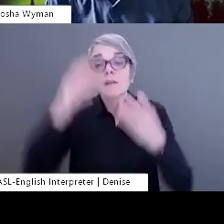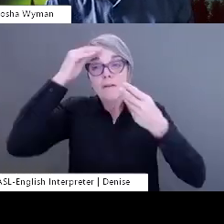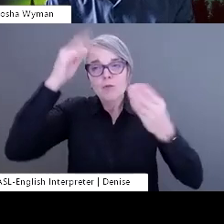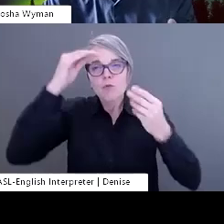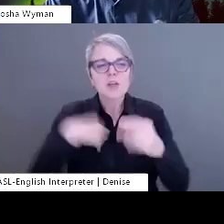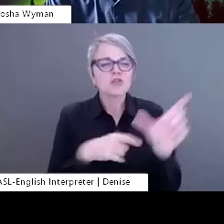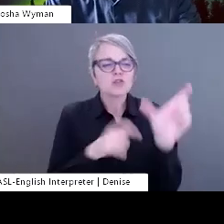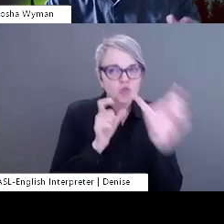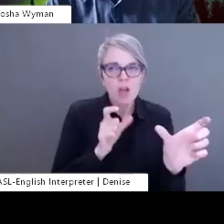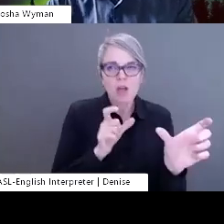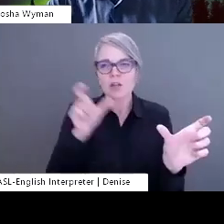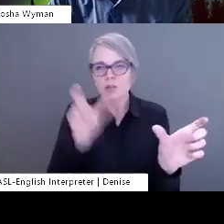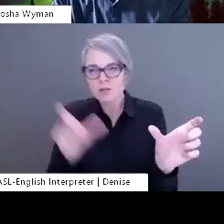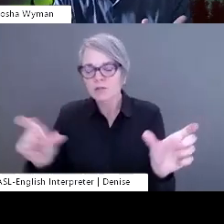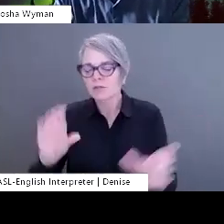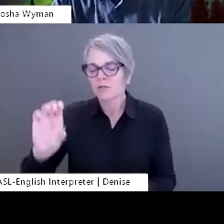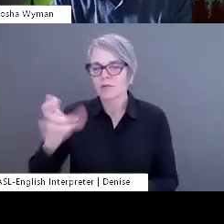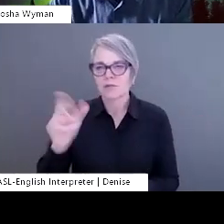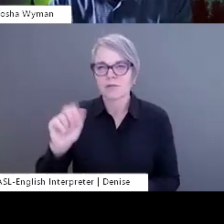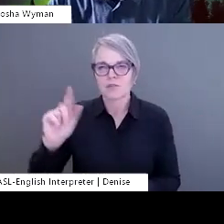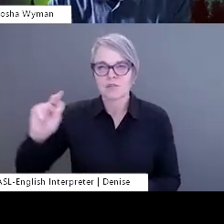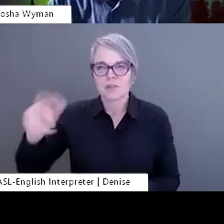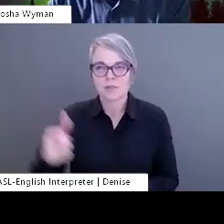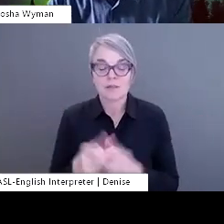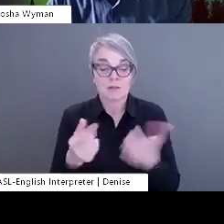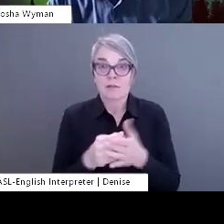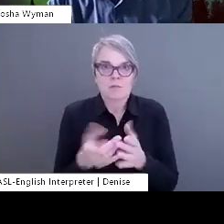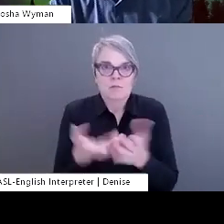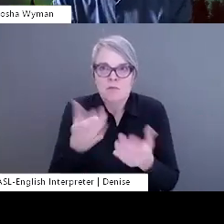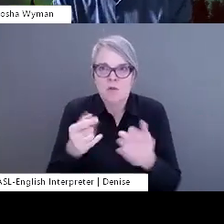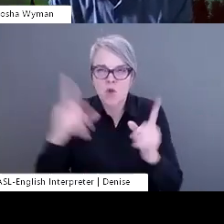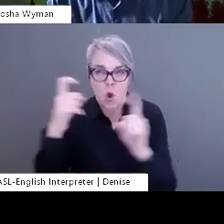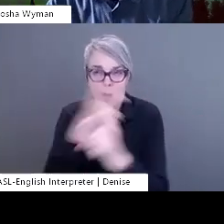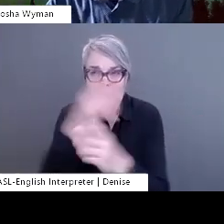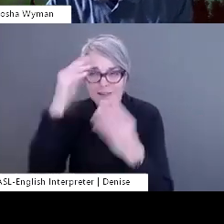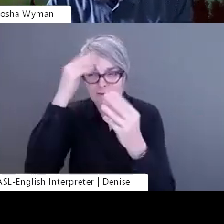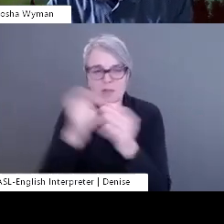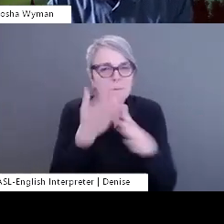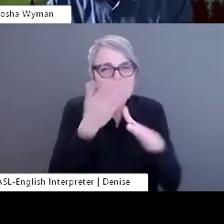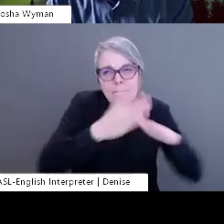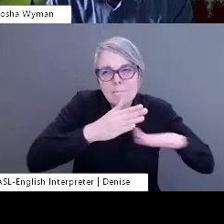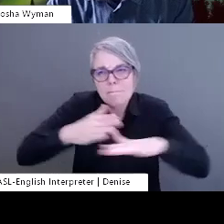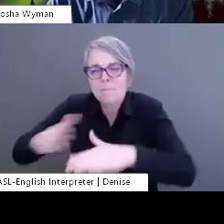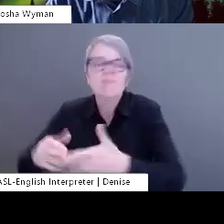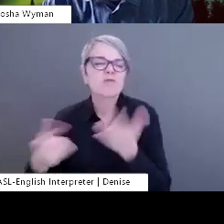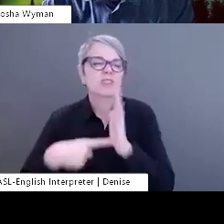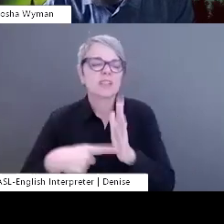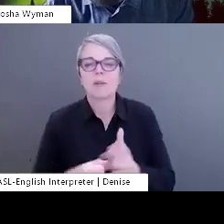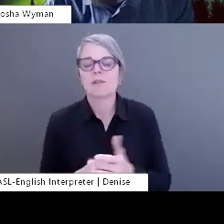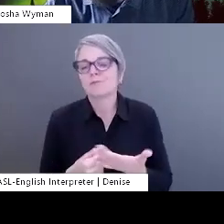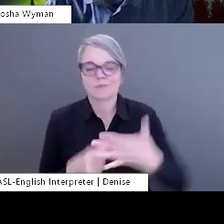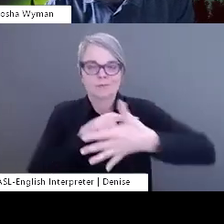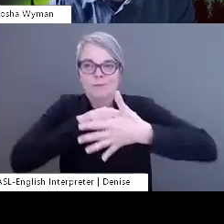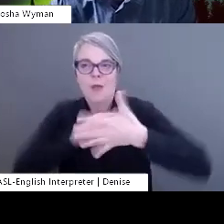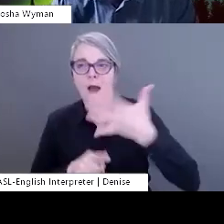you break complex information into smaller parts. So instead of listing off 5 instructions, you list off 1 and